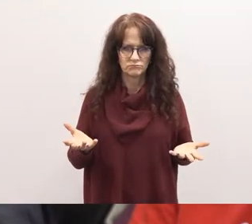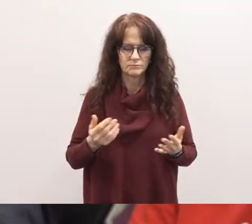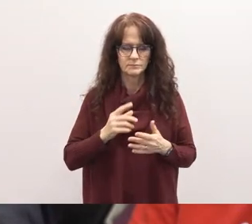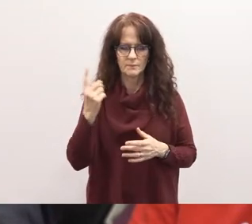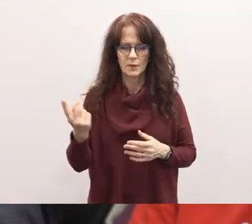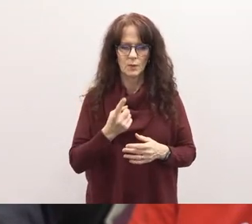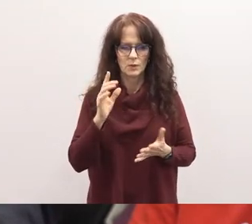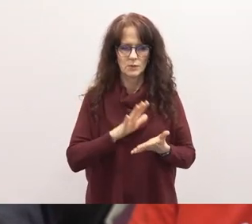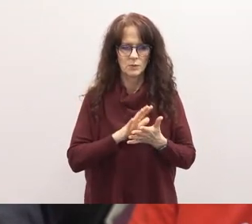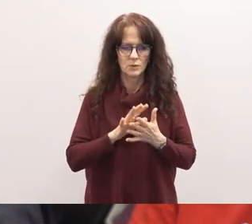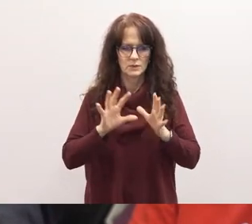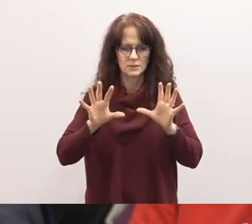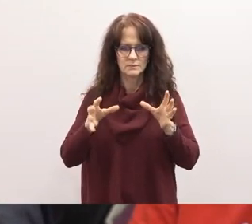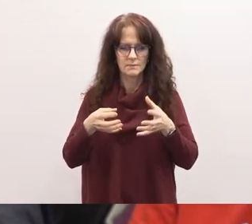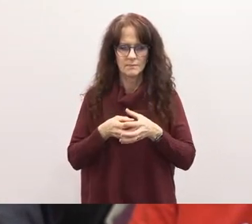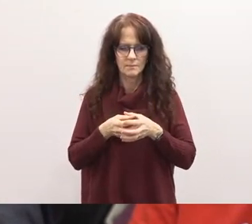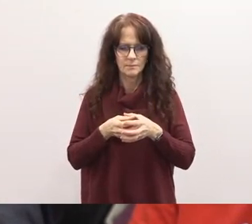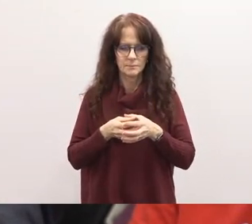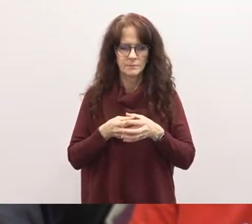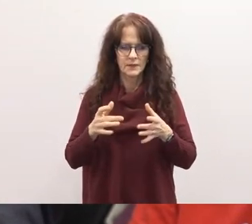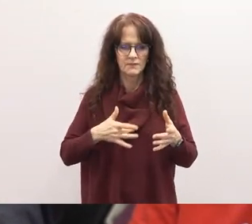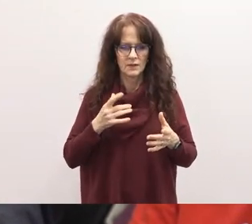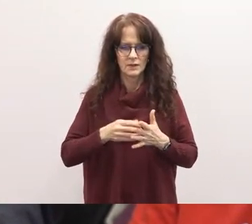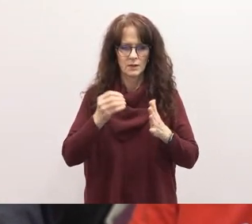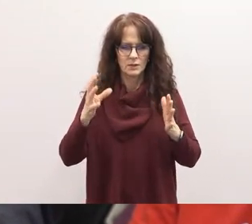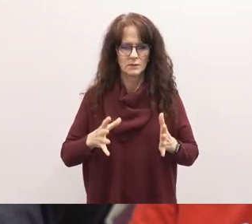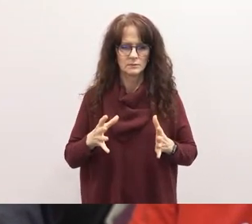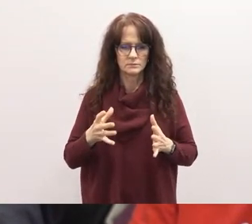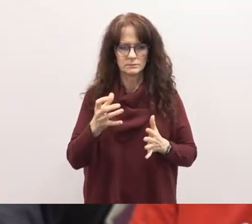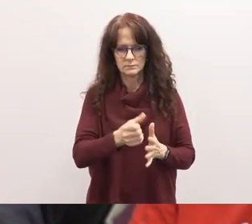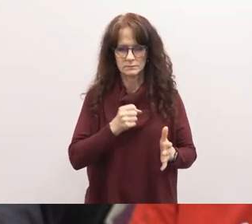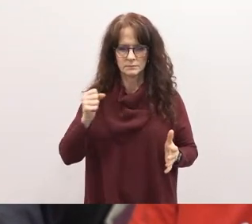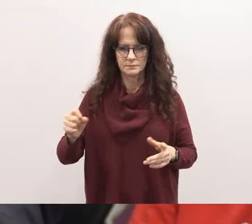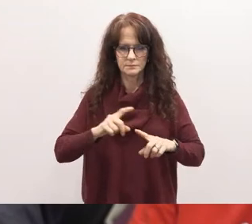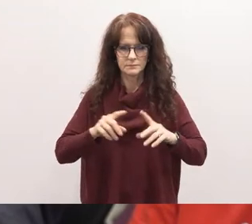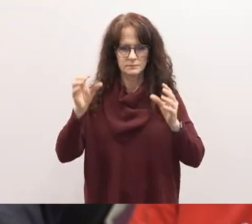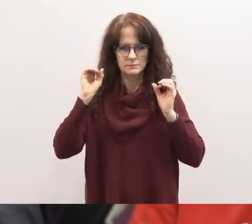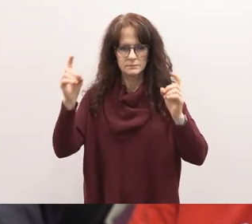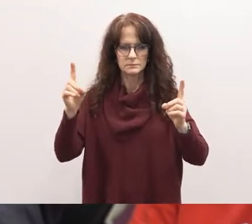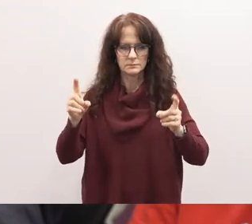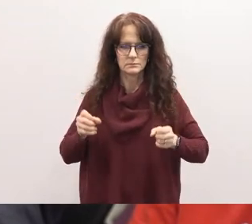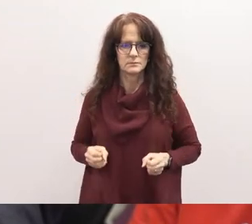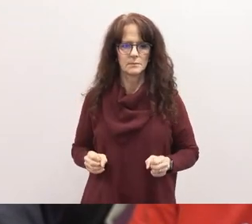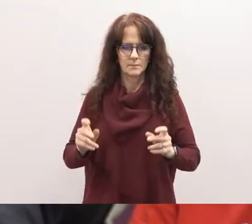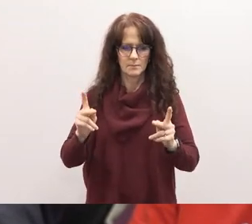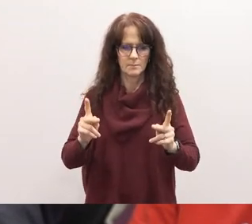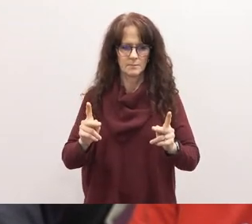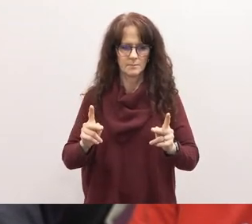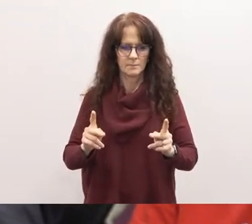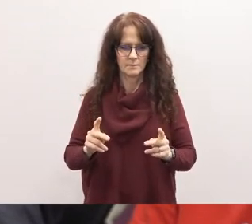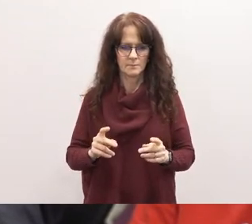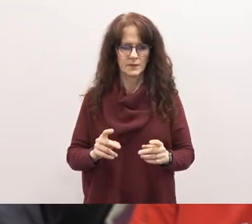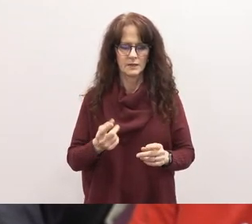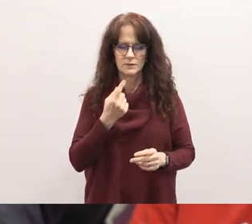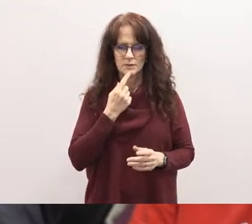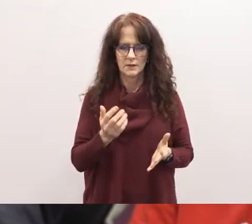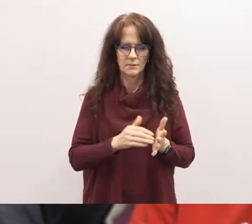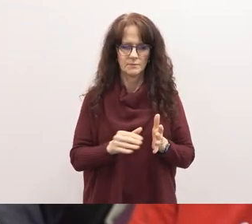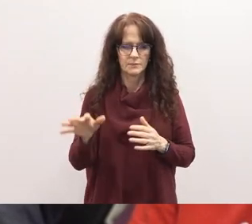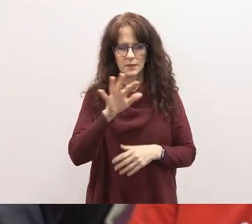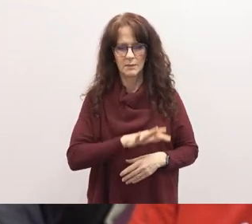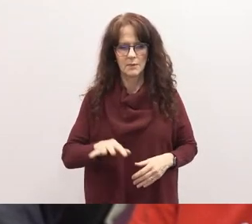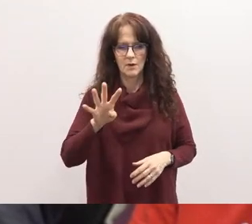only school in this category, it feels like our students are carved out to receive different educational opportunities. To reiterate,